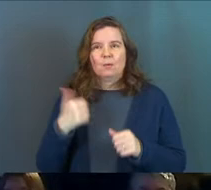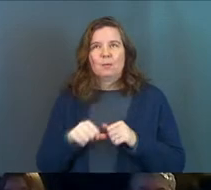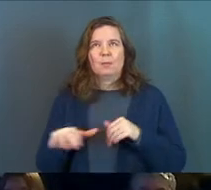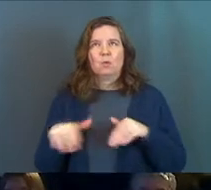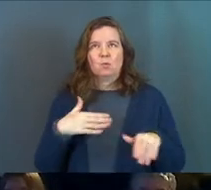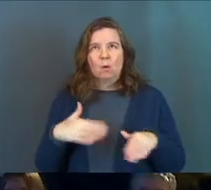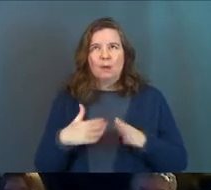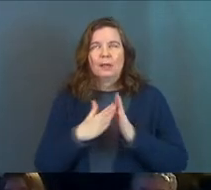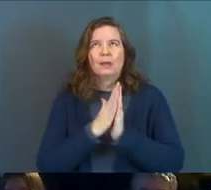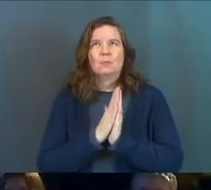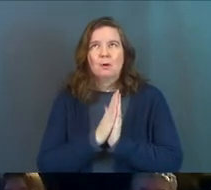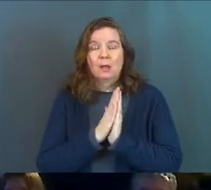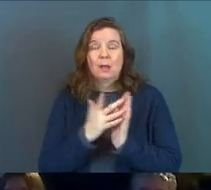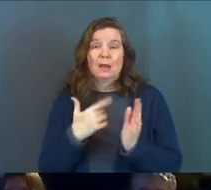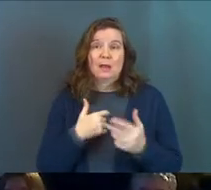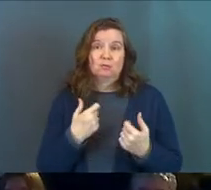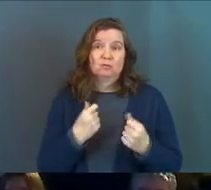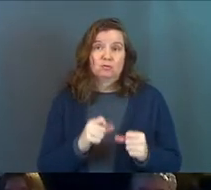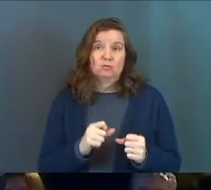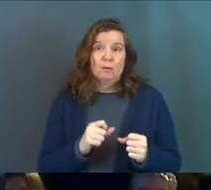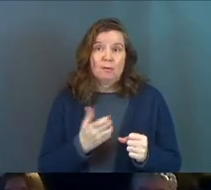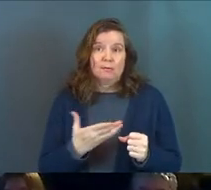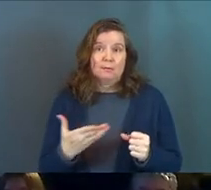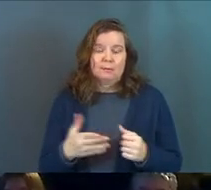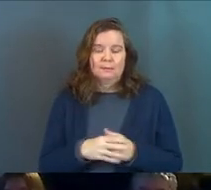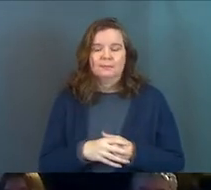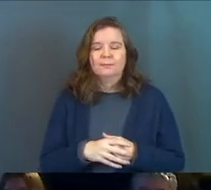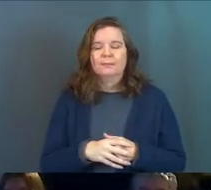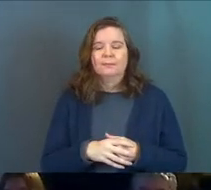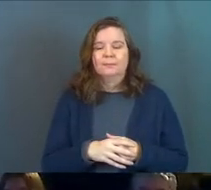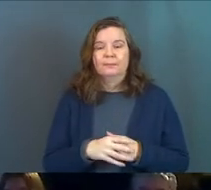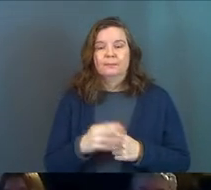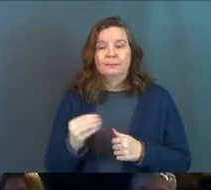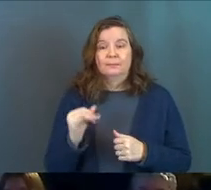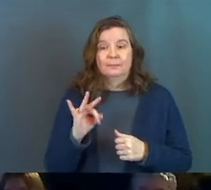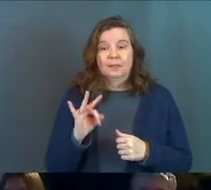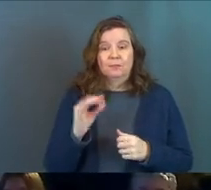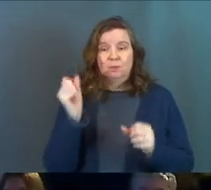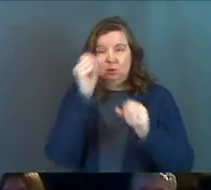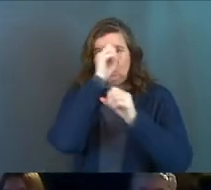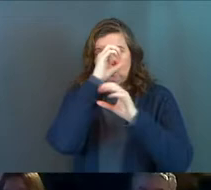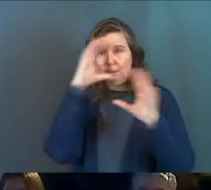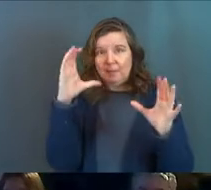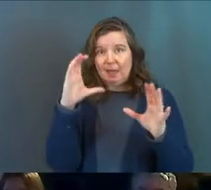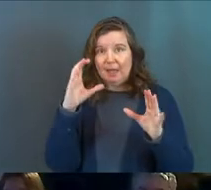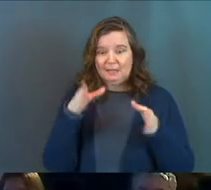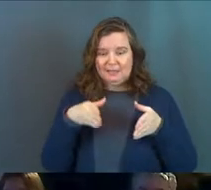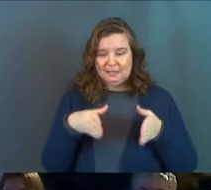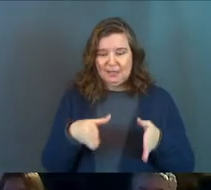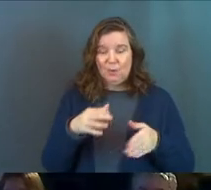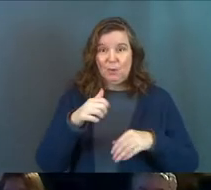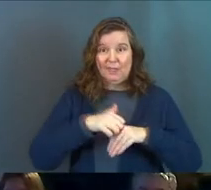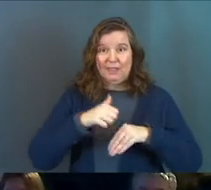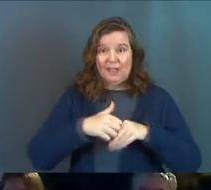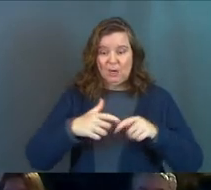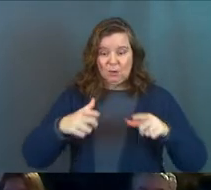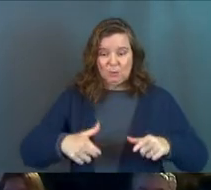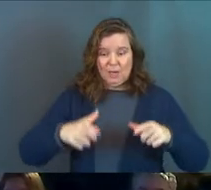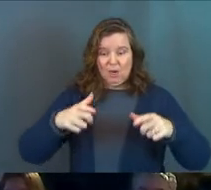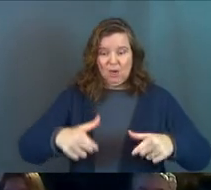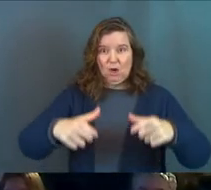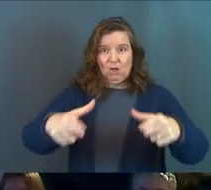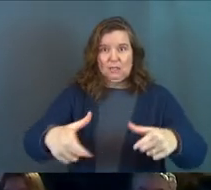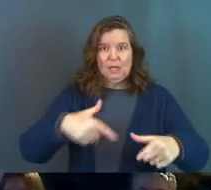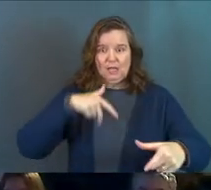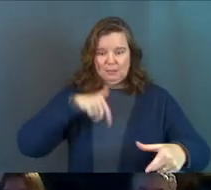walking and praying, and I was going to try this thing. And if you could just imagine a sidewalk with like the concrete squares, right?